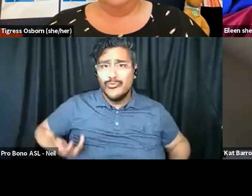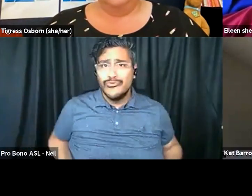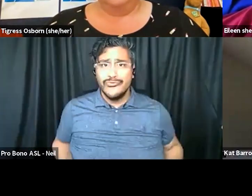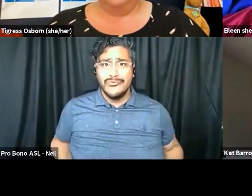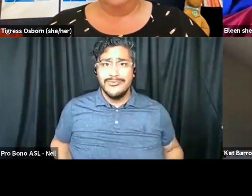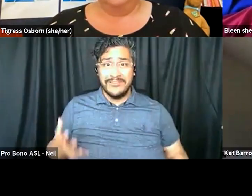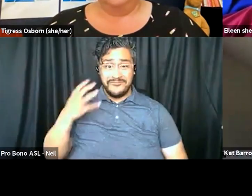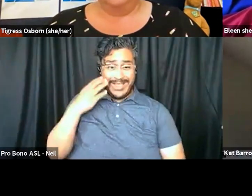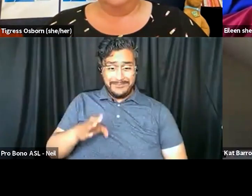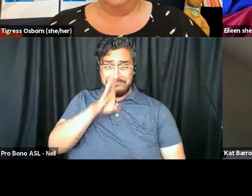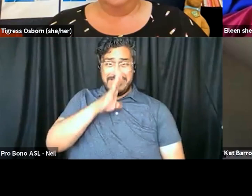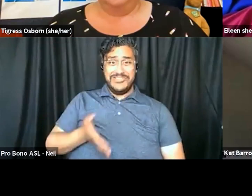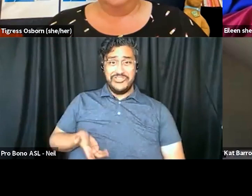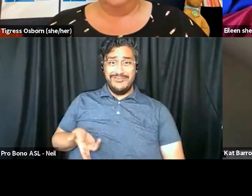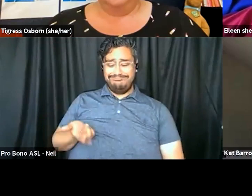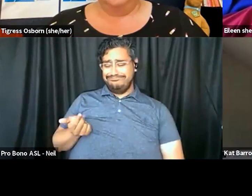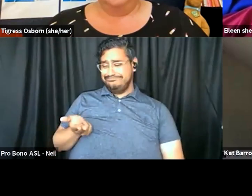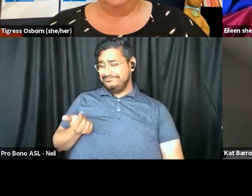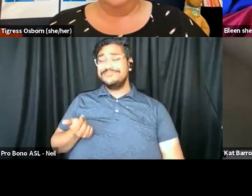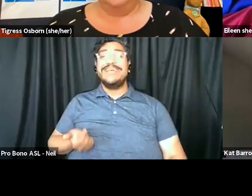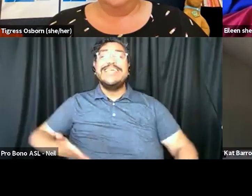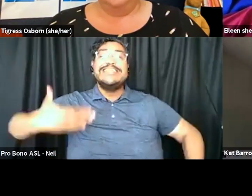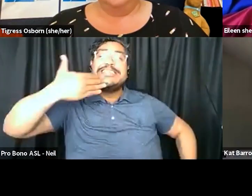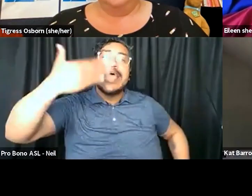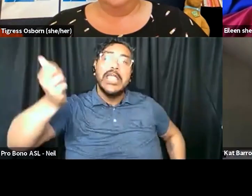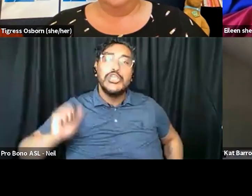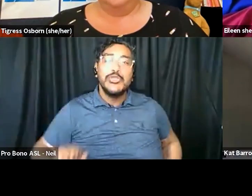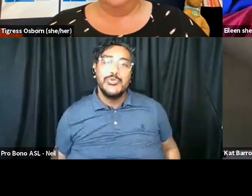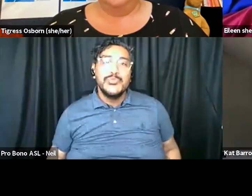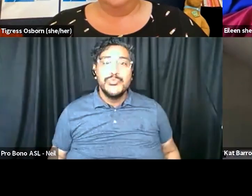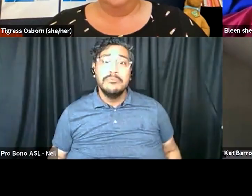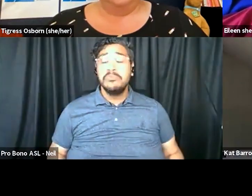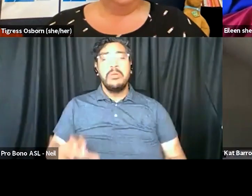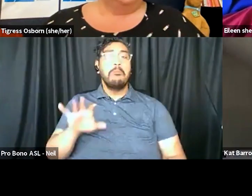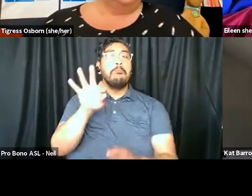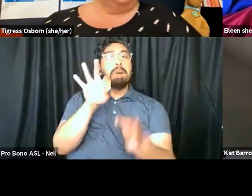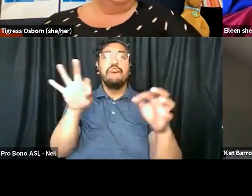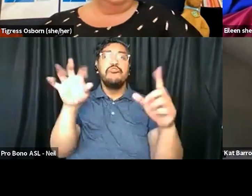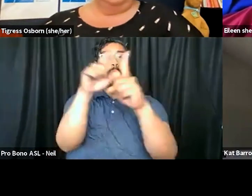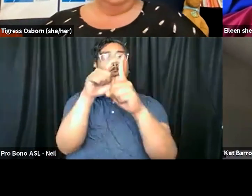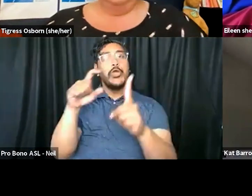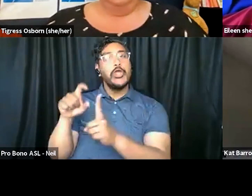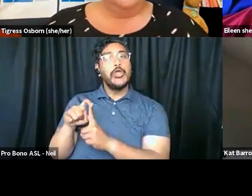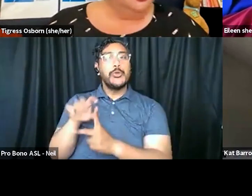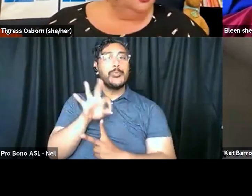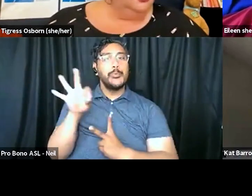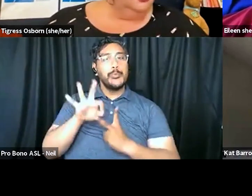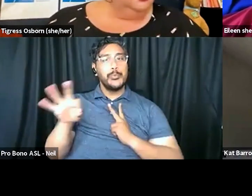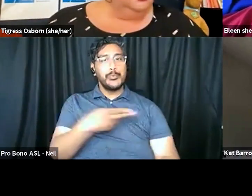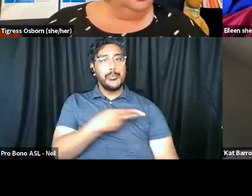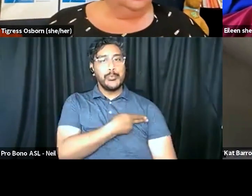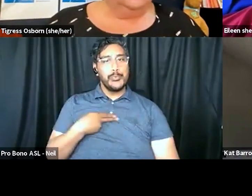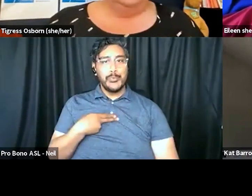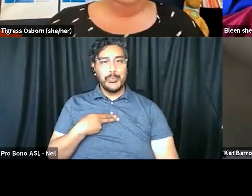bitch? Why, thank you. I couldn't have said it better myself. I'm not here to